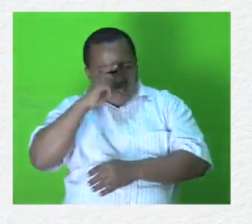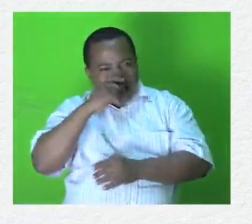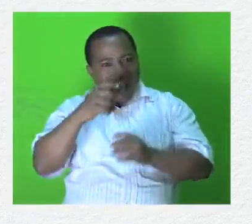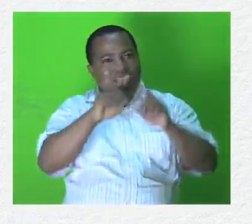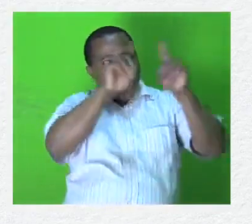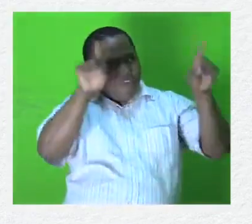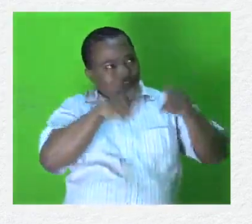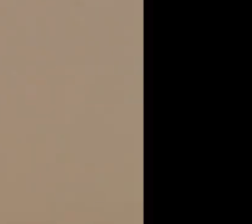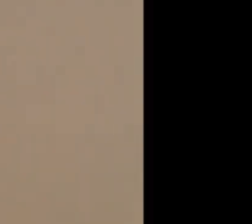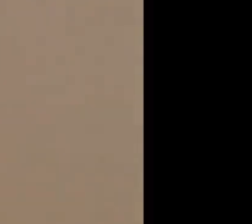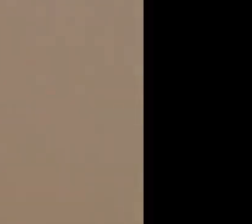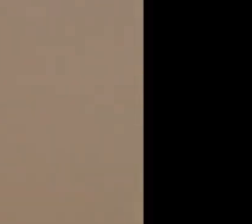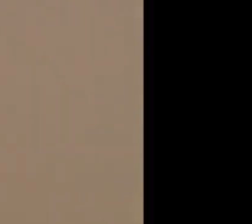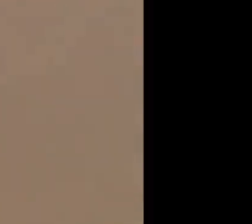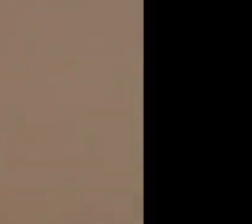video.